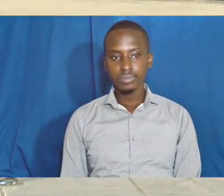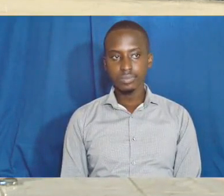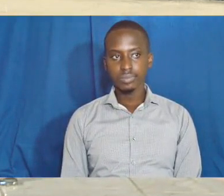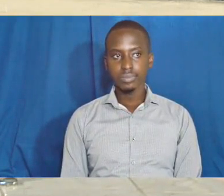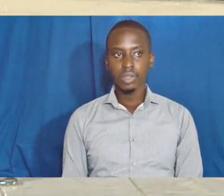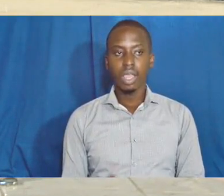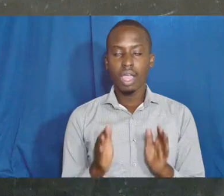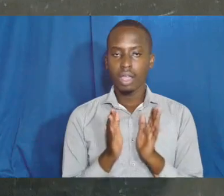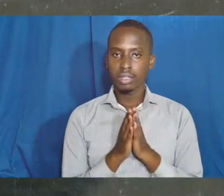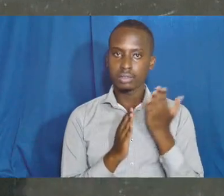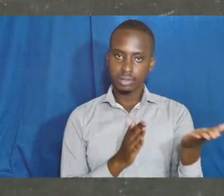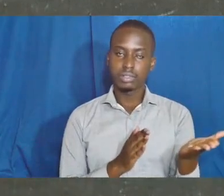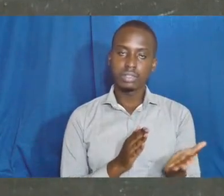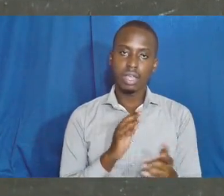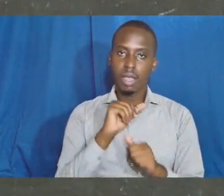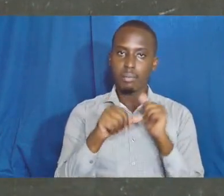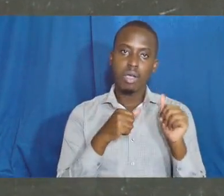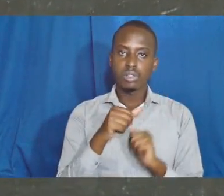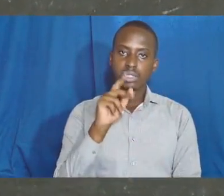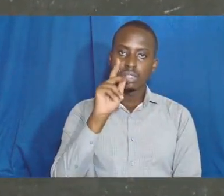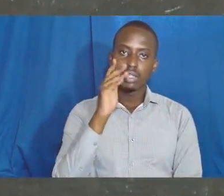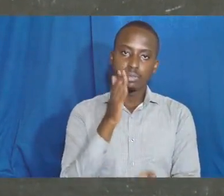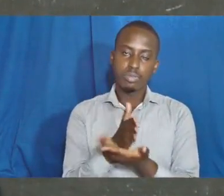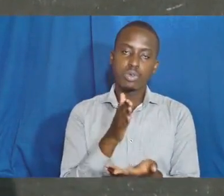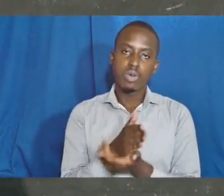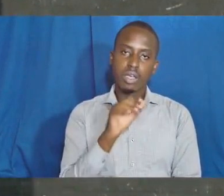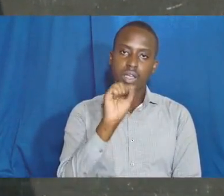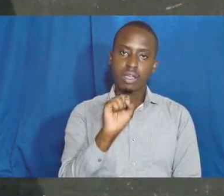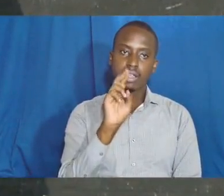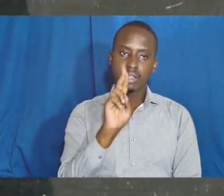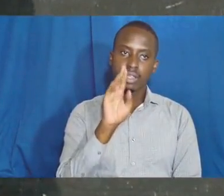And this is about pure substances